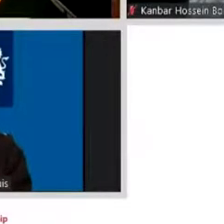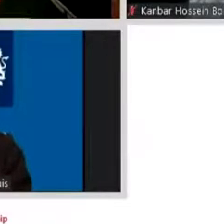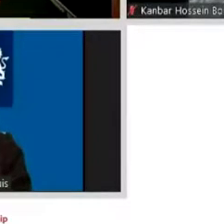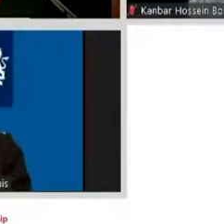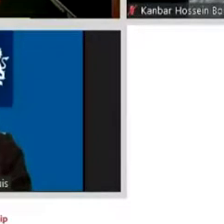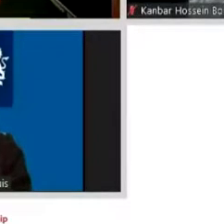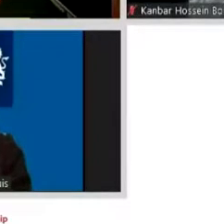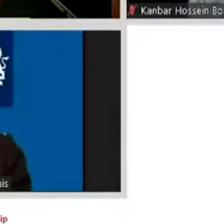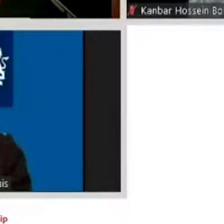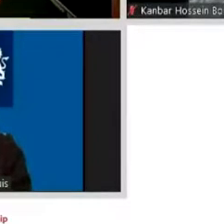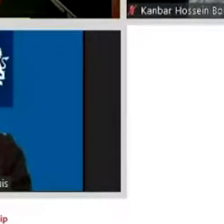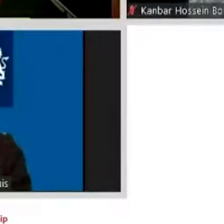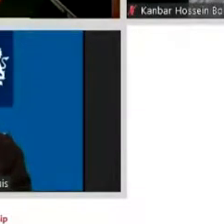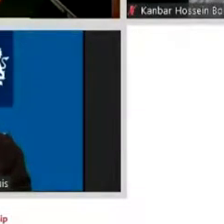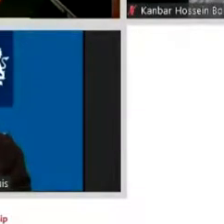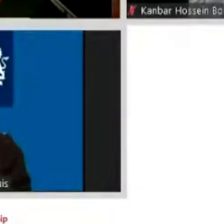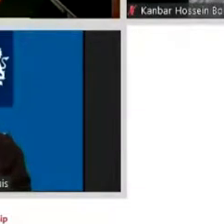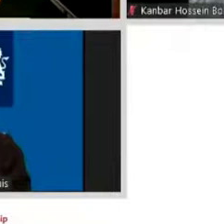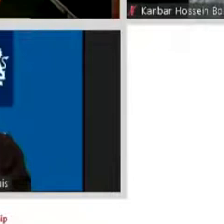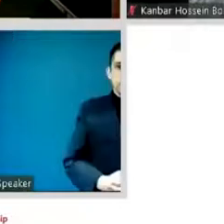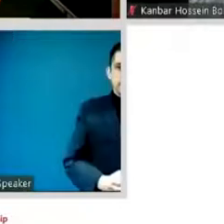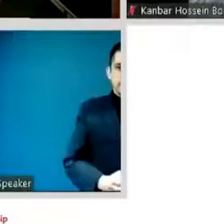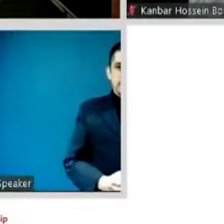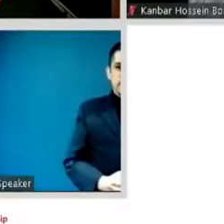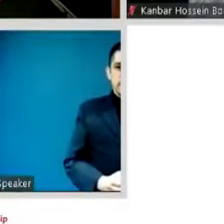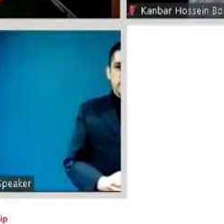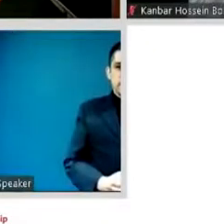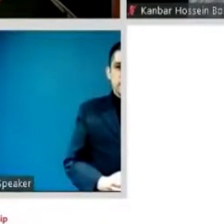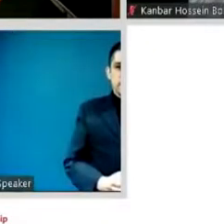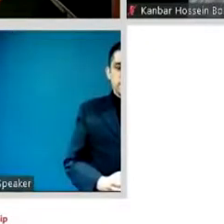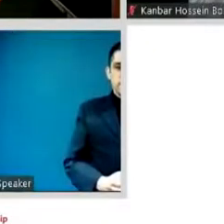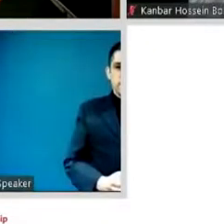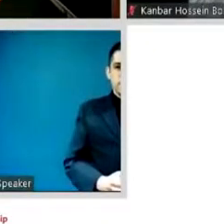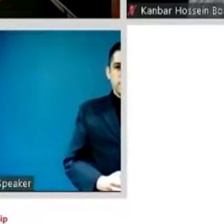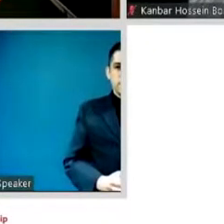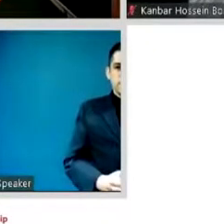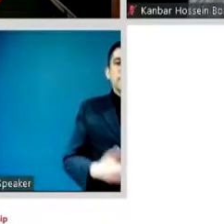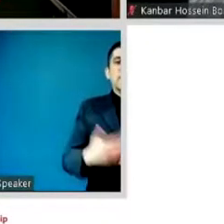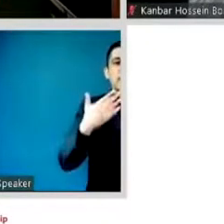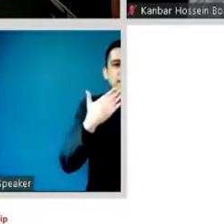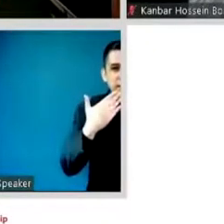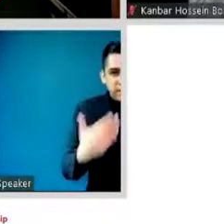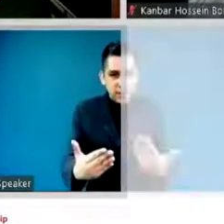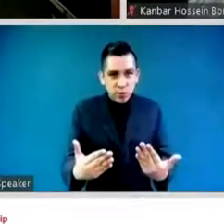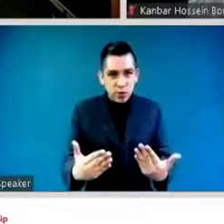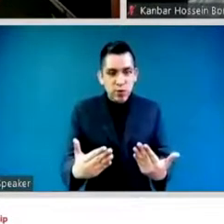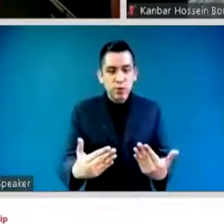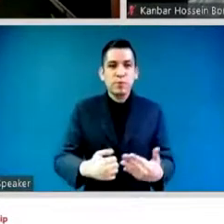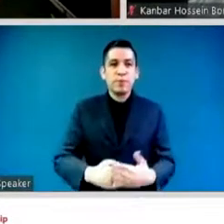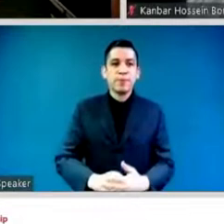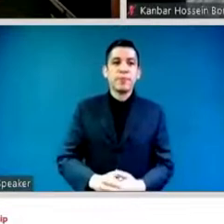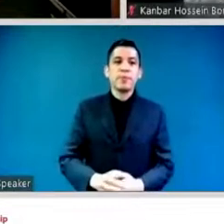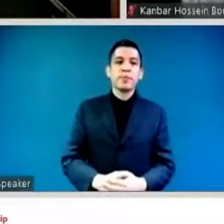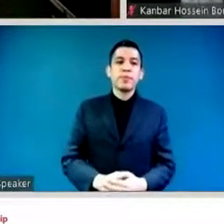Thank you so much, Cindy. I already sent a message to everybody helping us, and they are going to